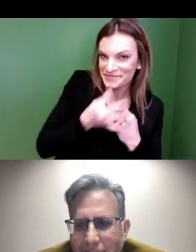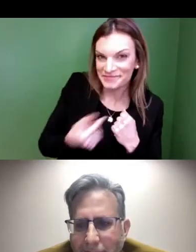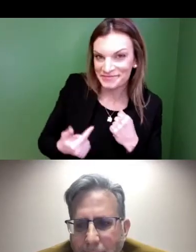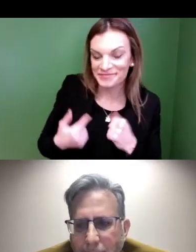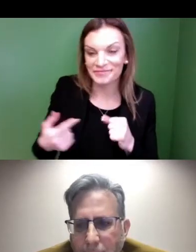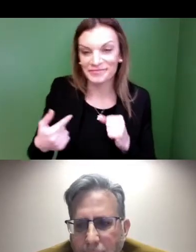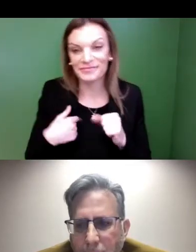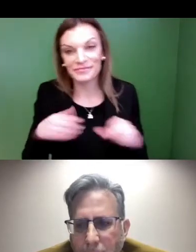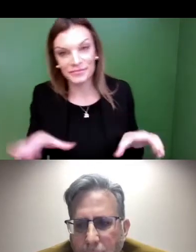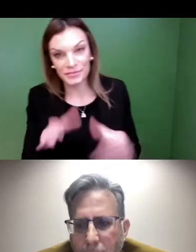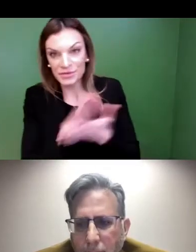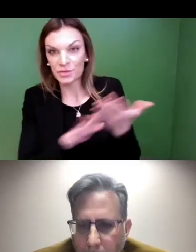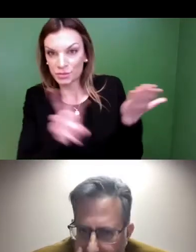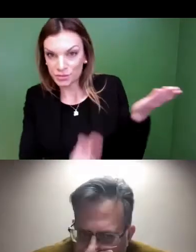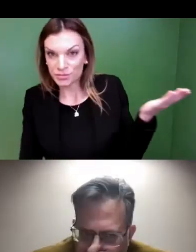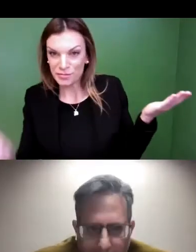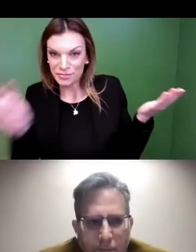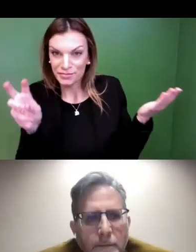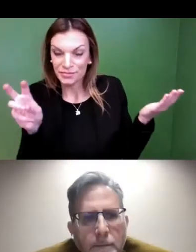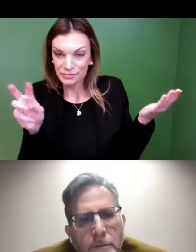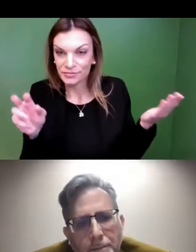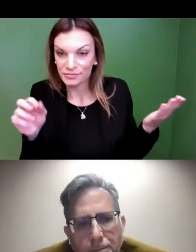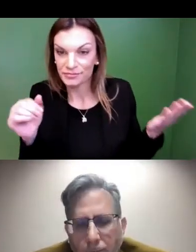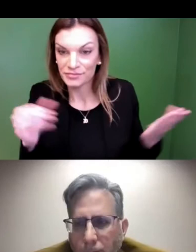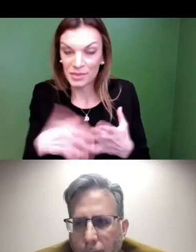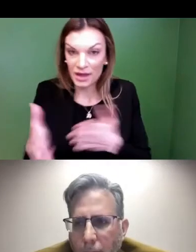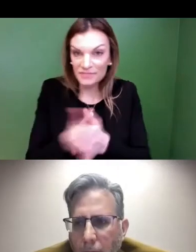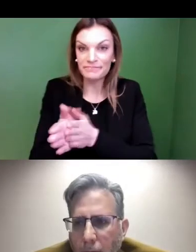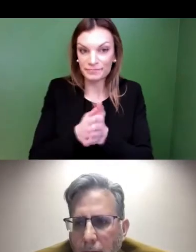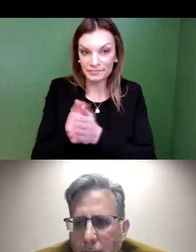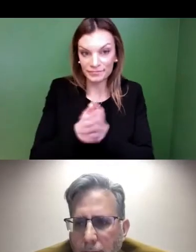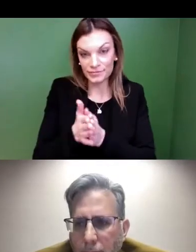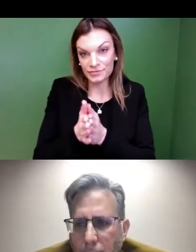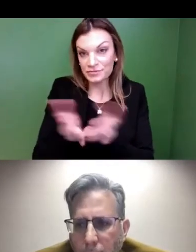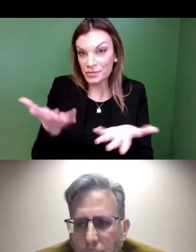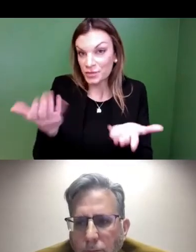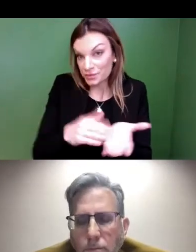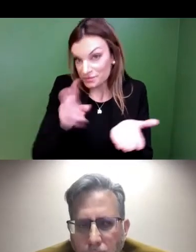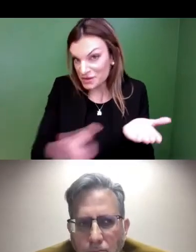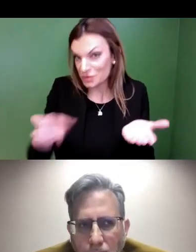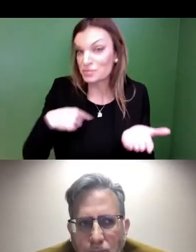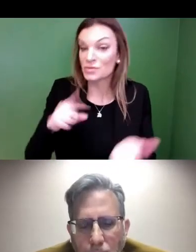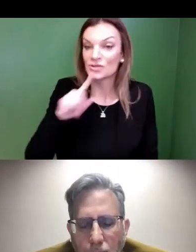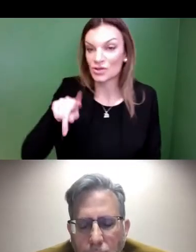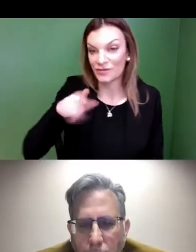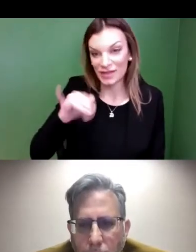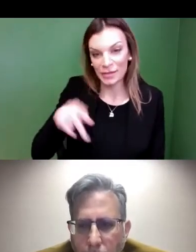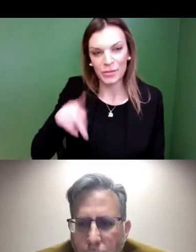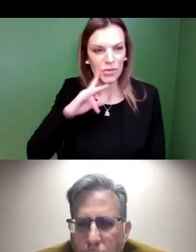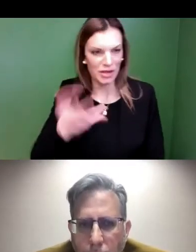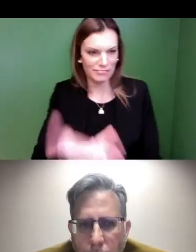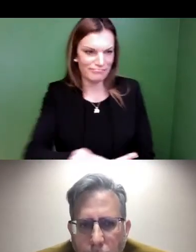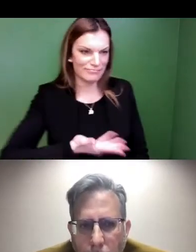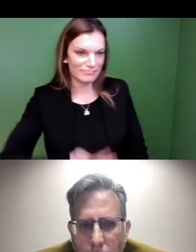We did a couple of tours, and if there was a lot of interest in another tour, I bet Philip would invite us to another tour as well.